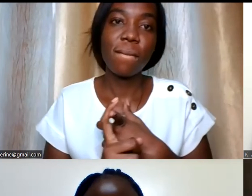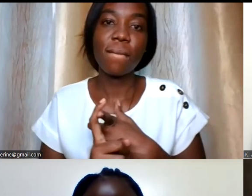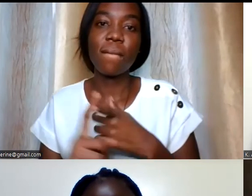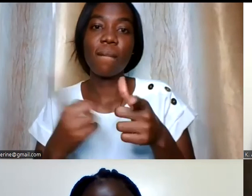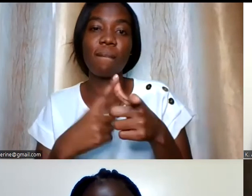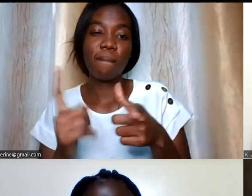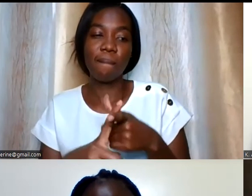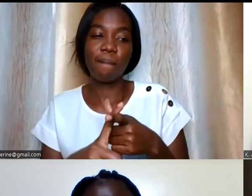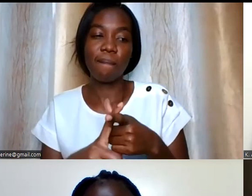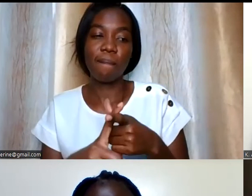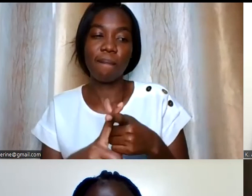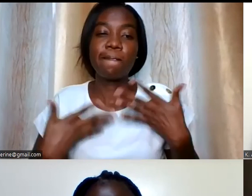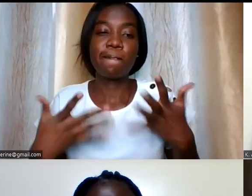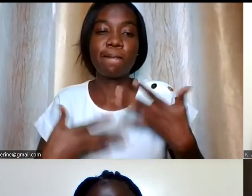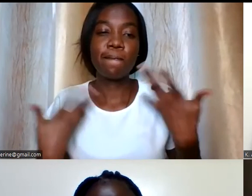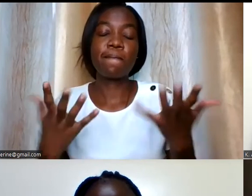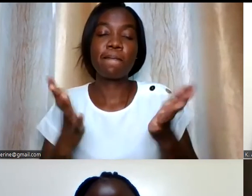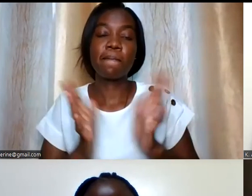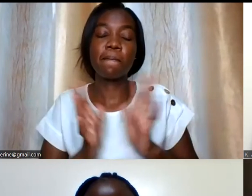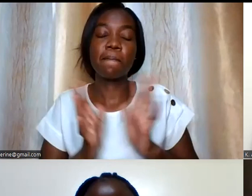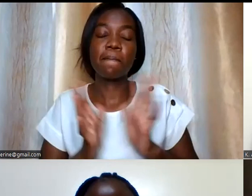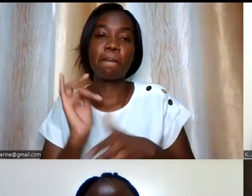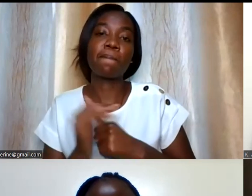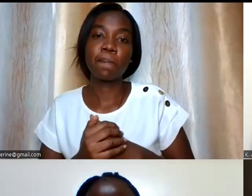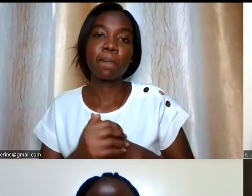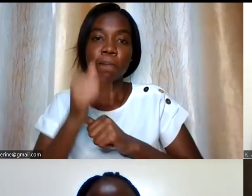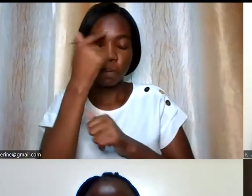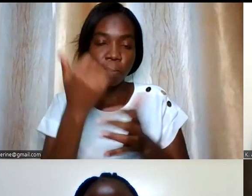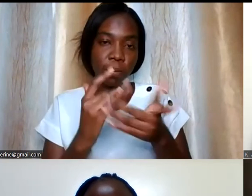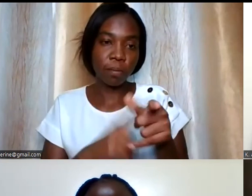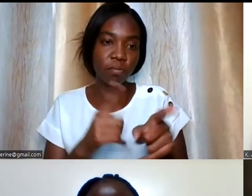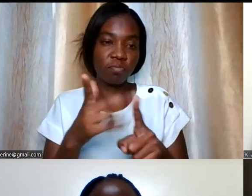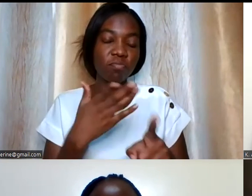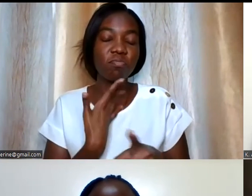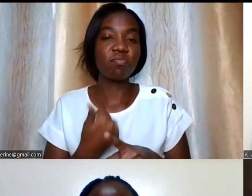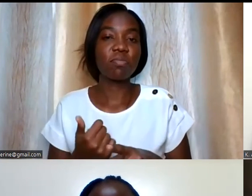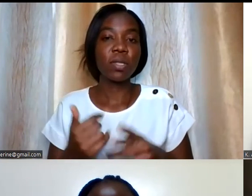vent to. Because sometimes you just want to let that